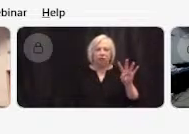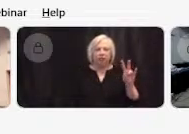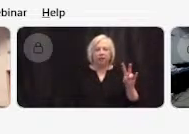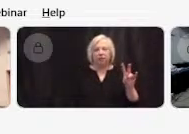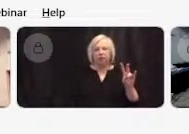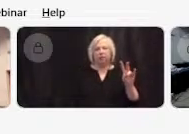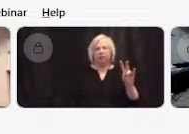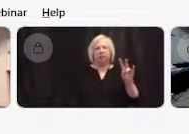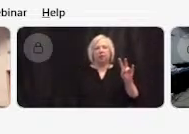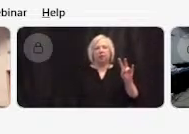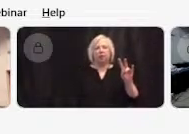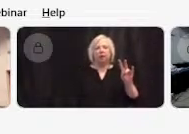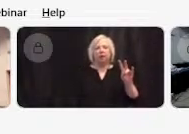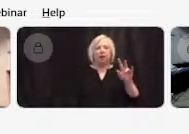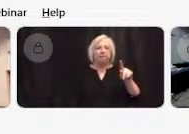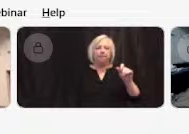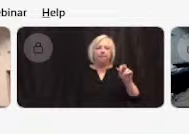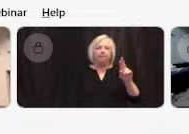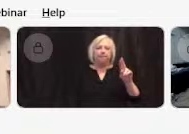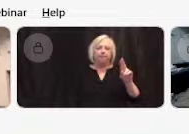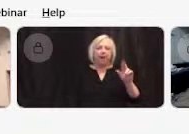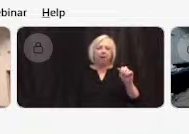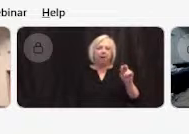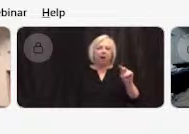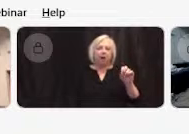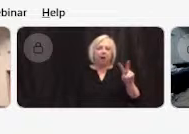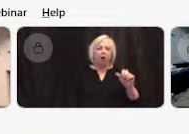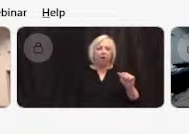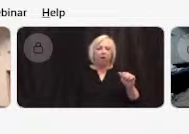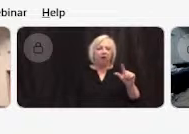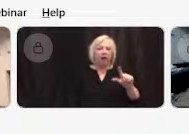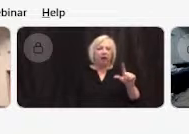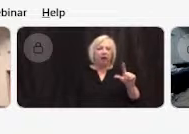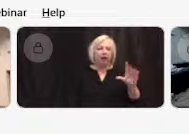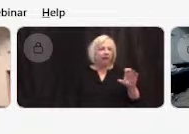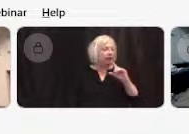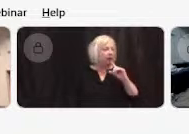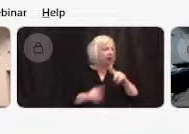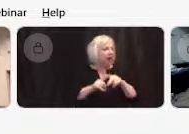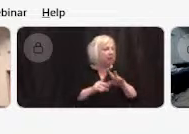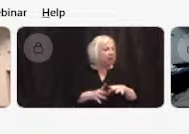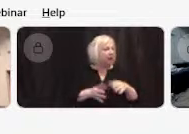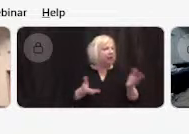Z-9947 in the Paranova LLC. Is the applicant present?